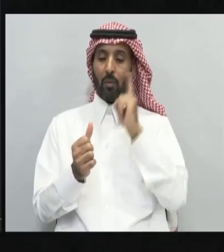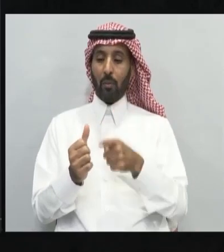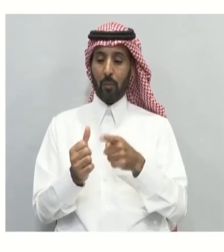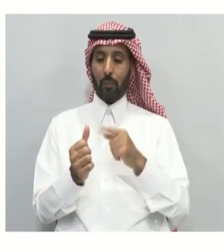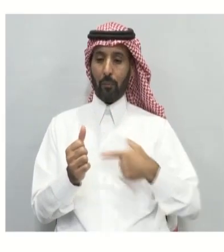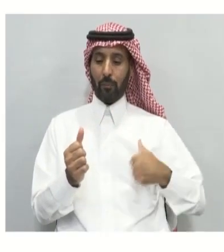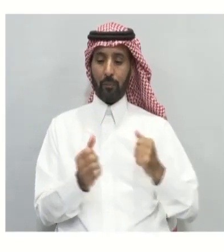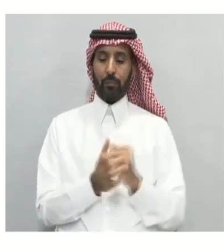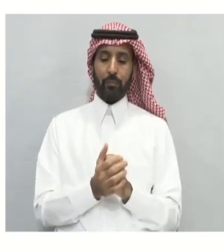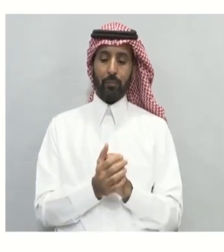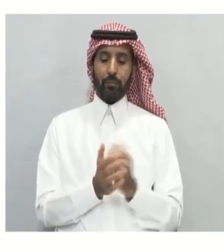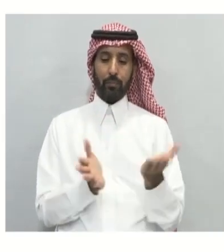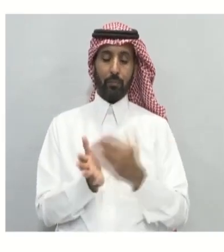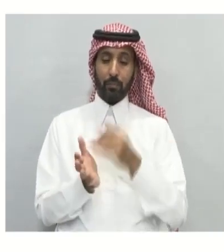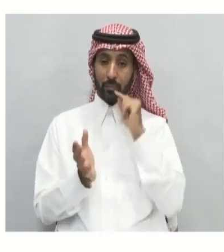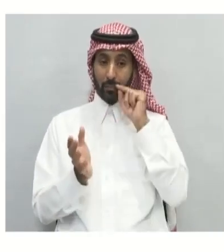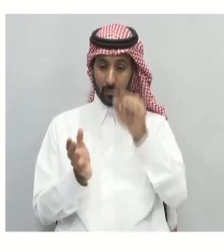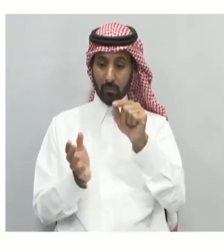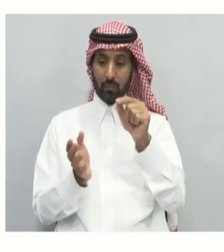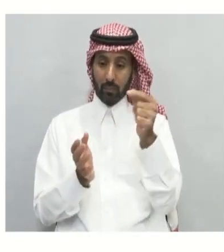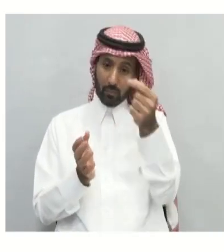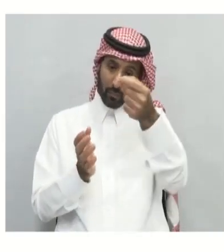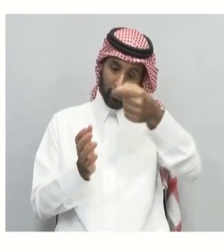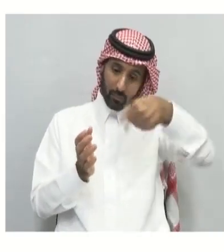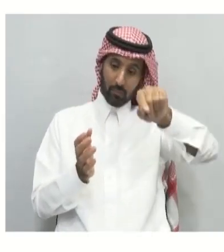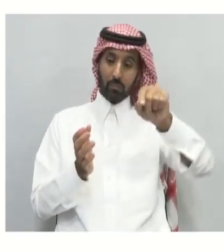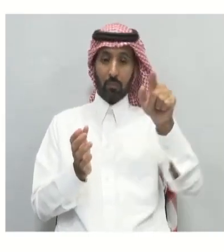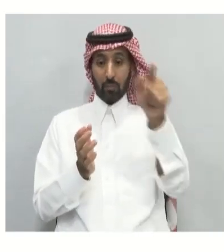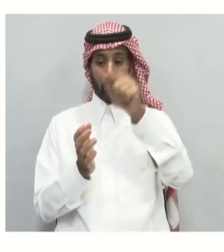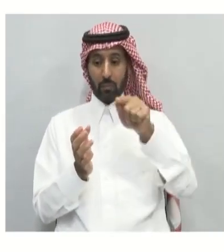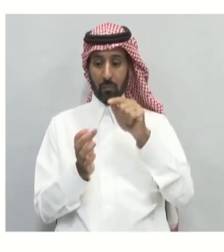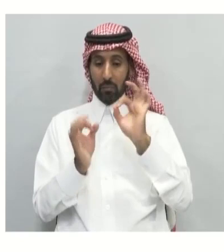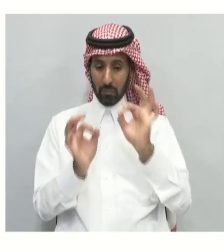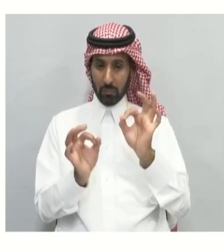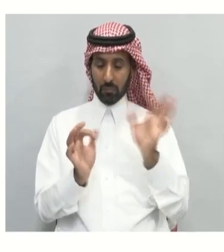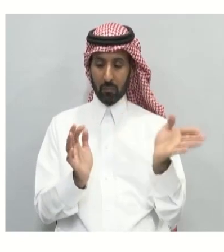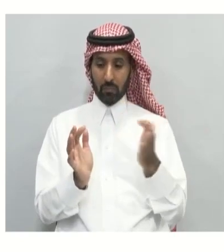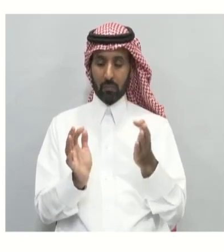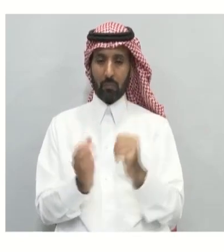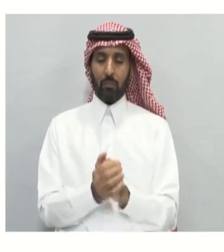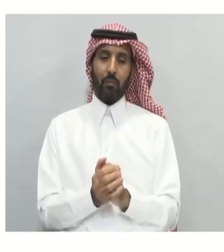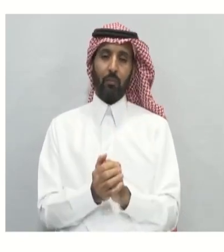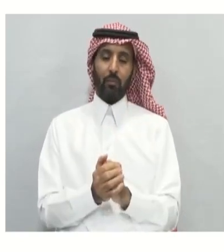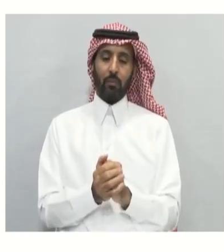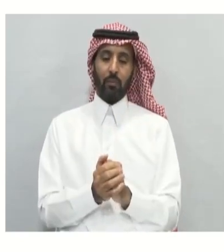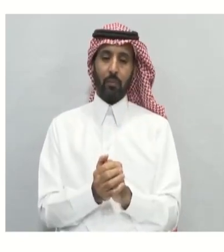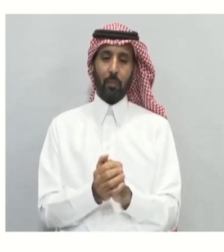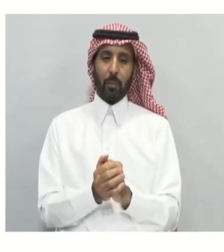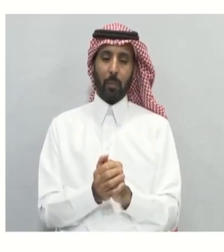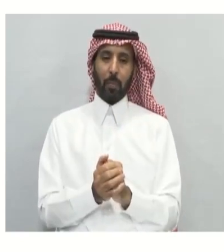names. And punctuations, which are the question marks, full stops, commas, make sure that you are using